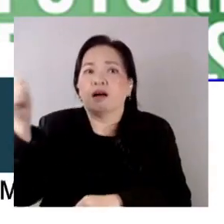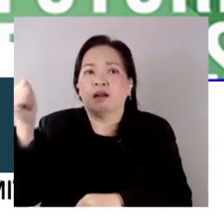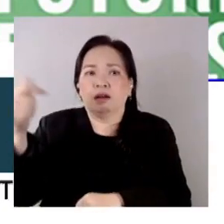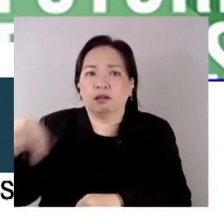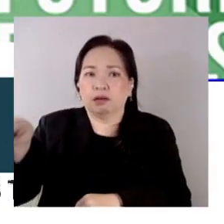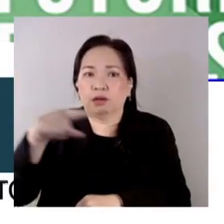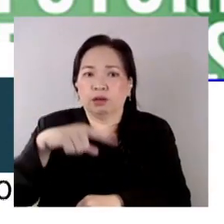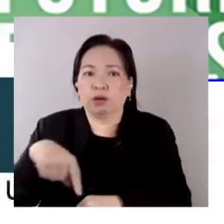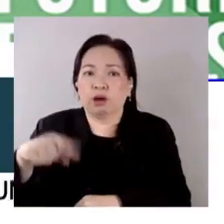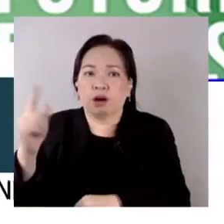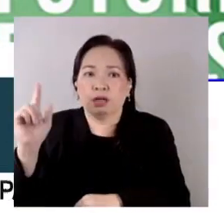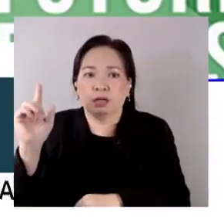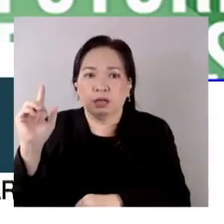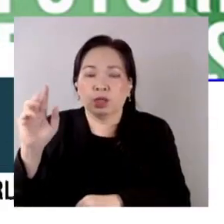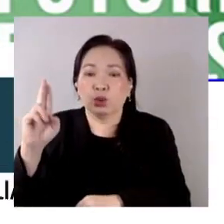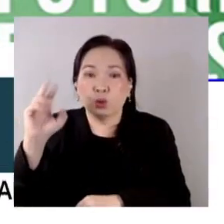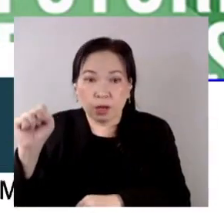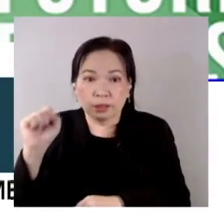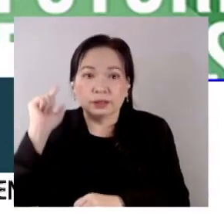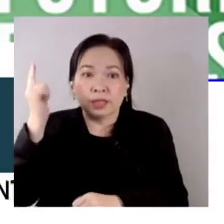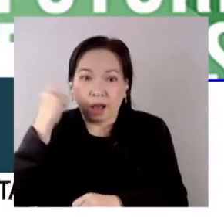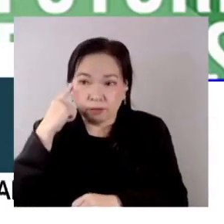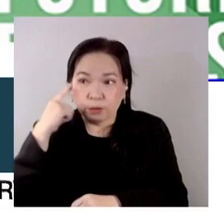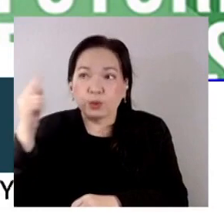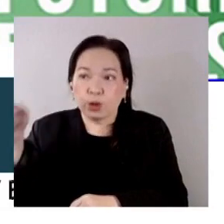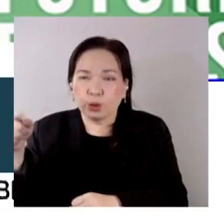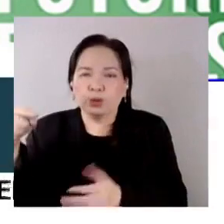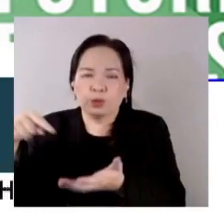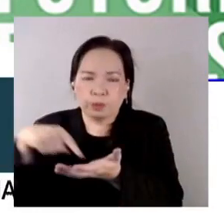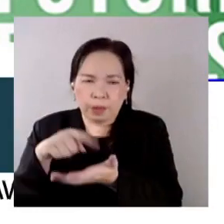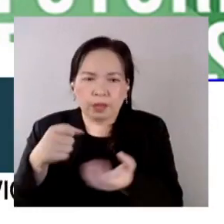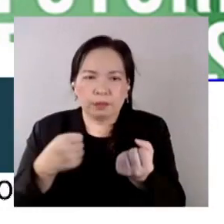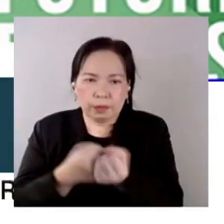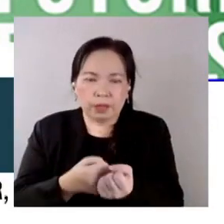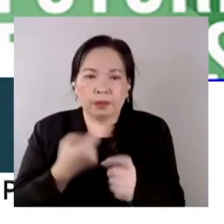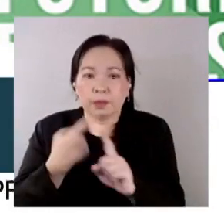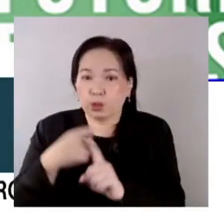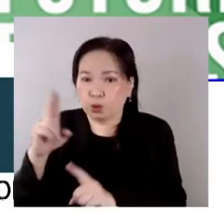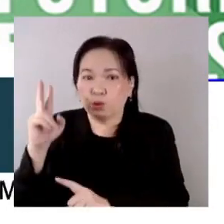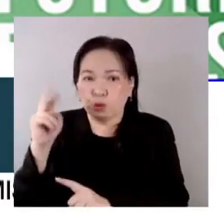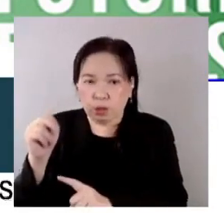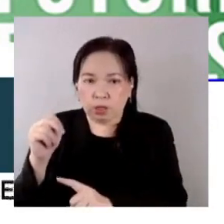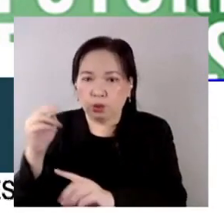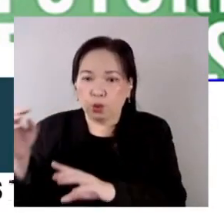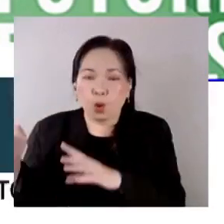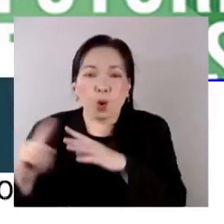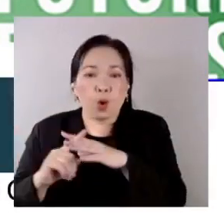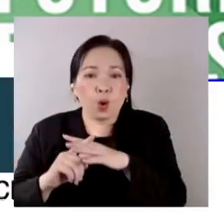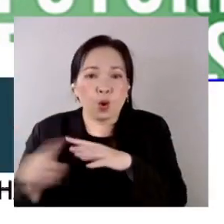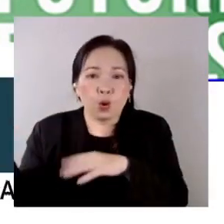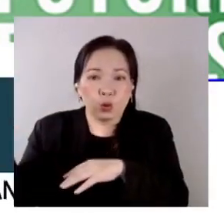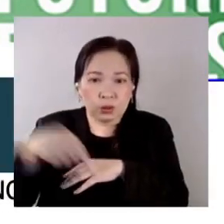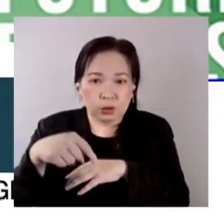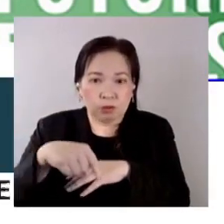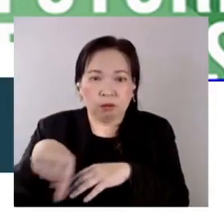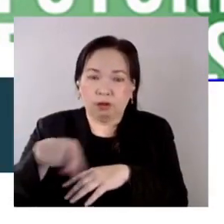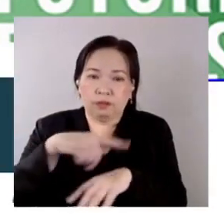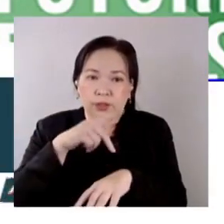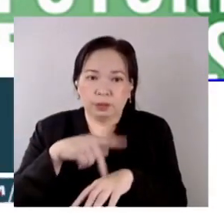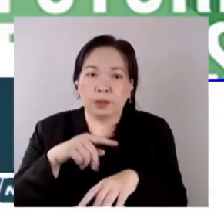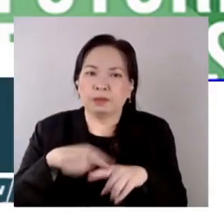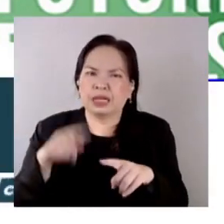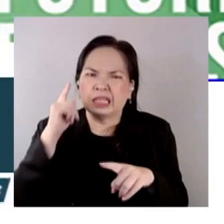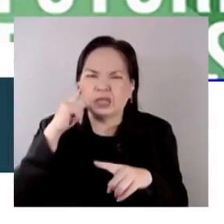paid by the U.S. government, mm-hmm. and of course supported by the United Nations. What I see is, of course, business